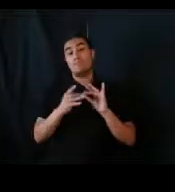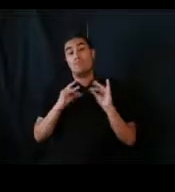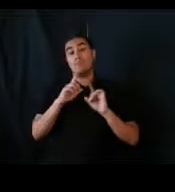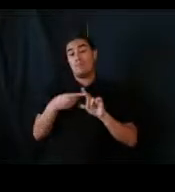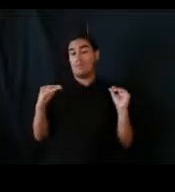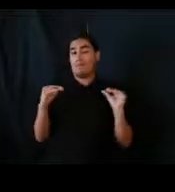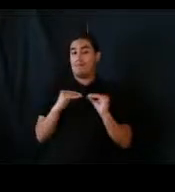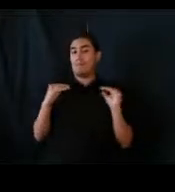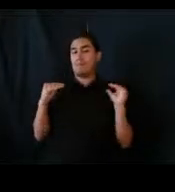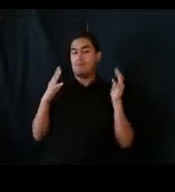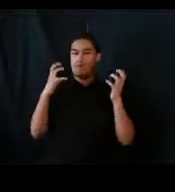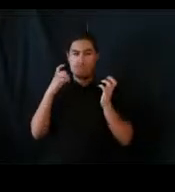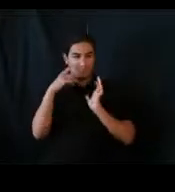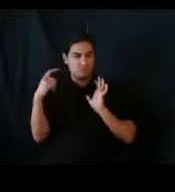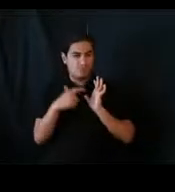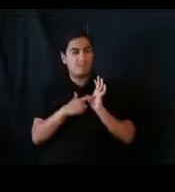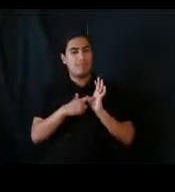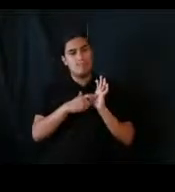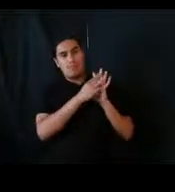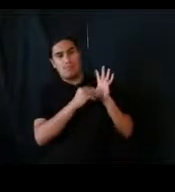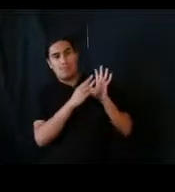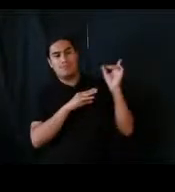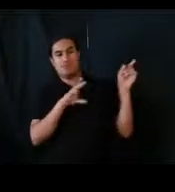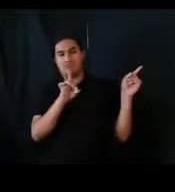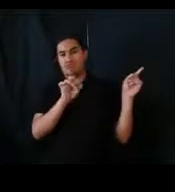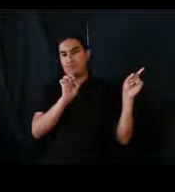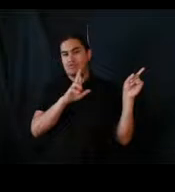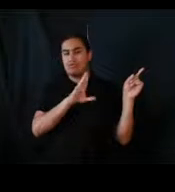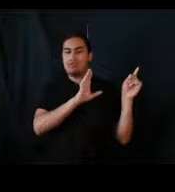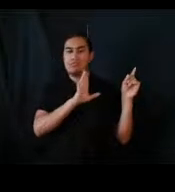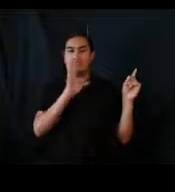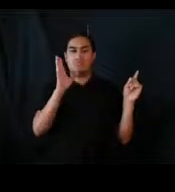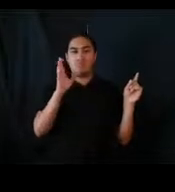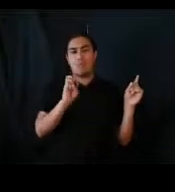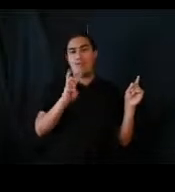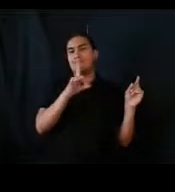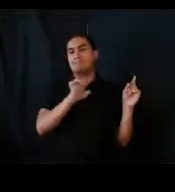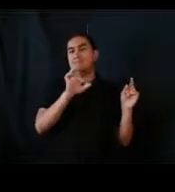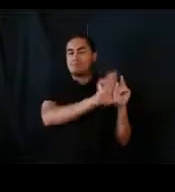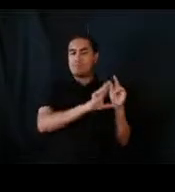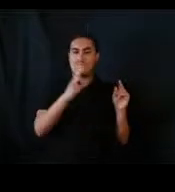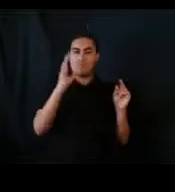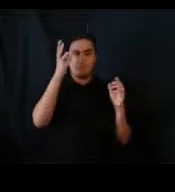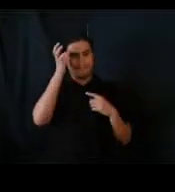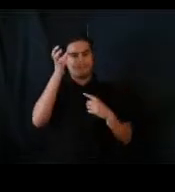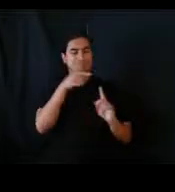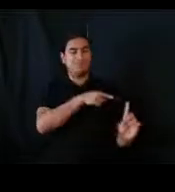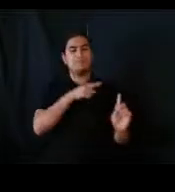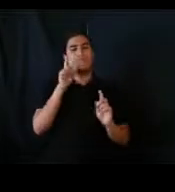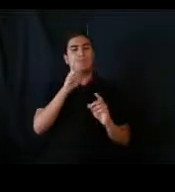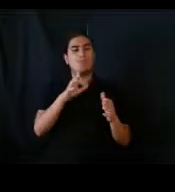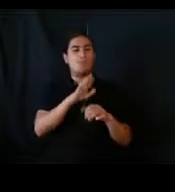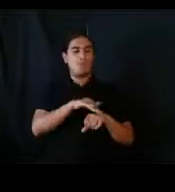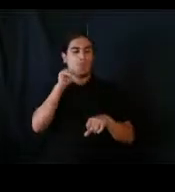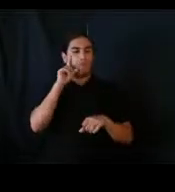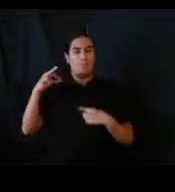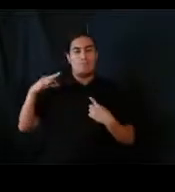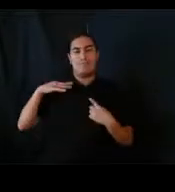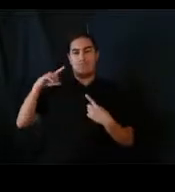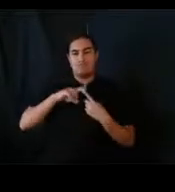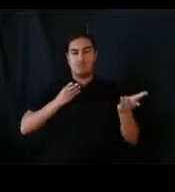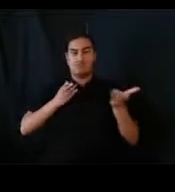to um echo uh director weiss's sentiments in celebrating the recent call for applications to